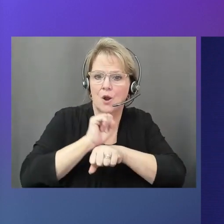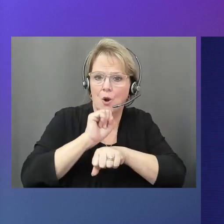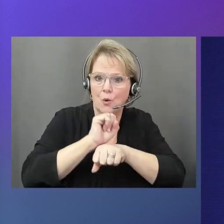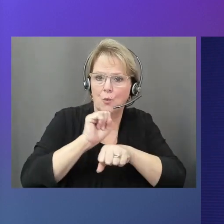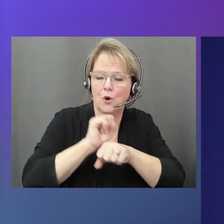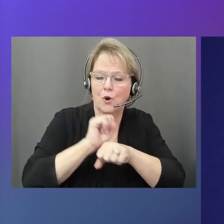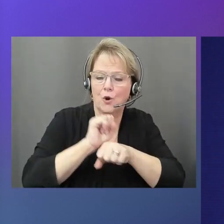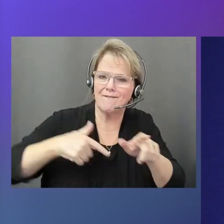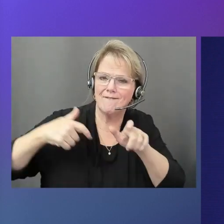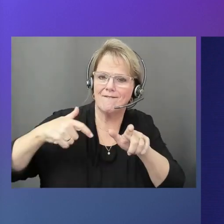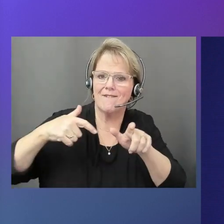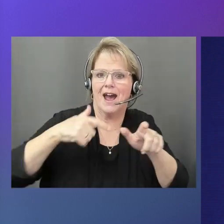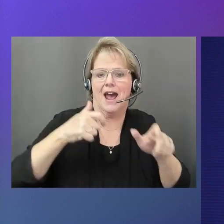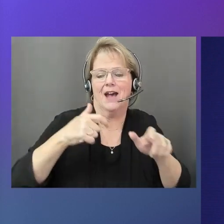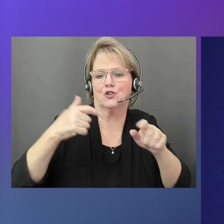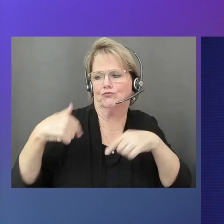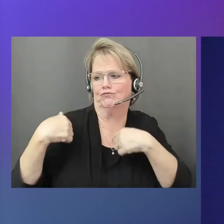really